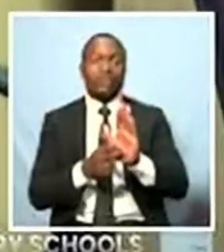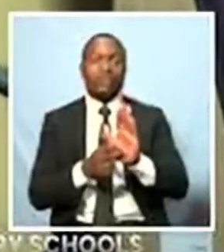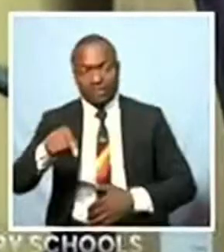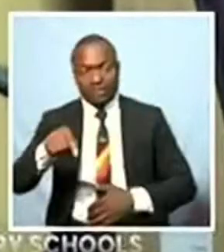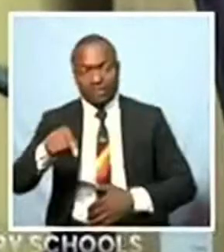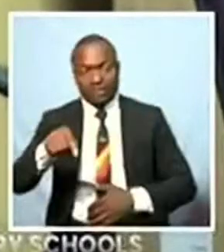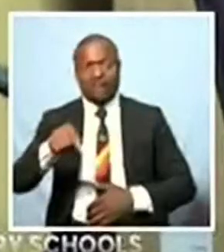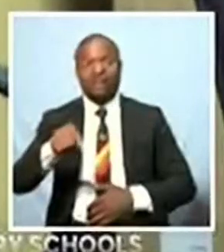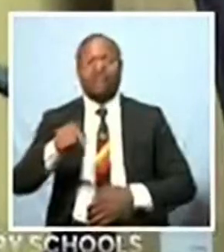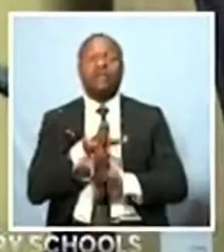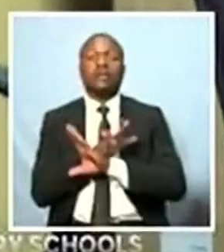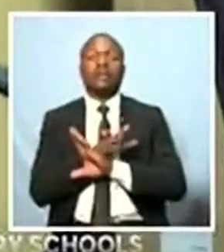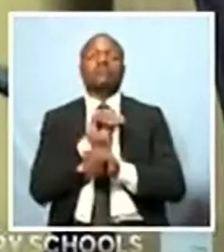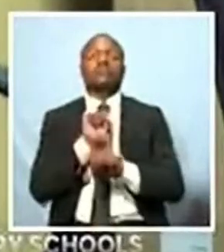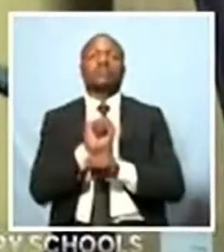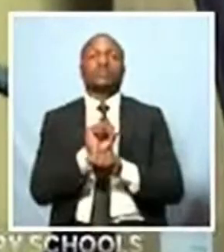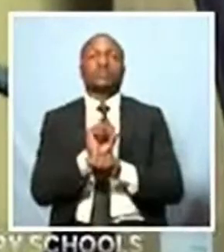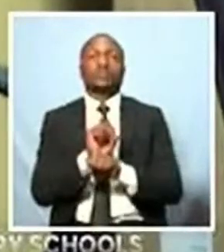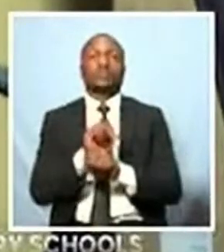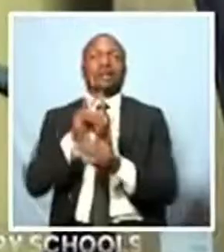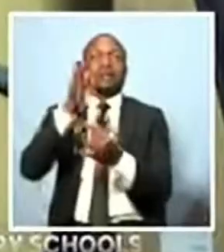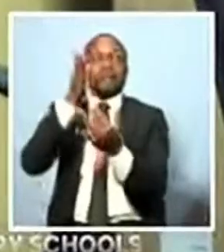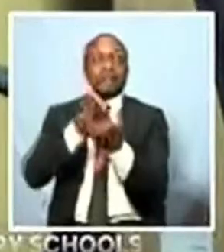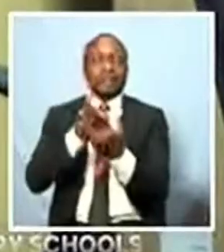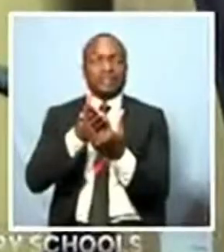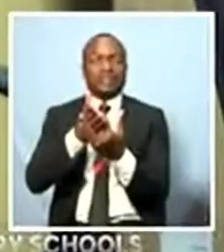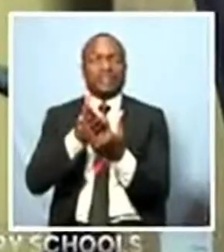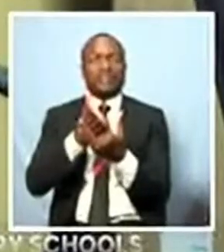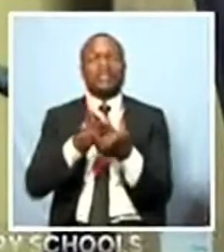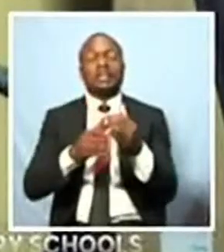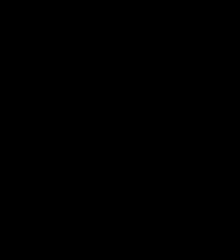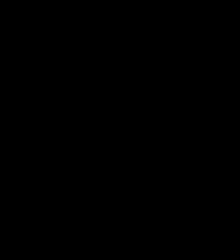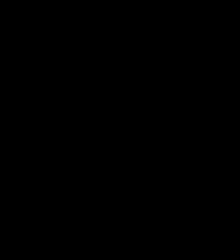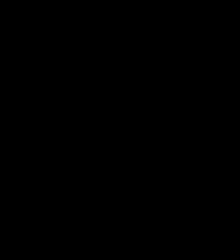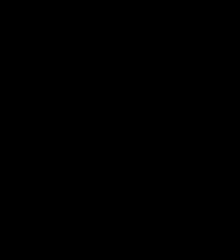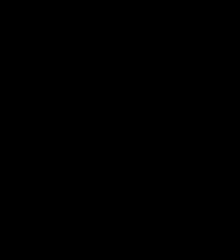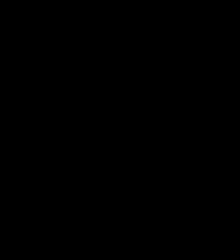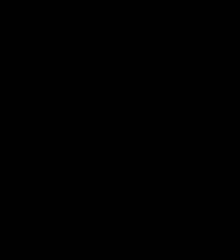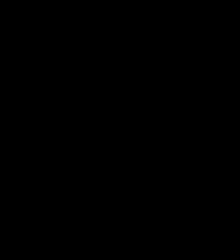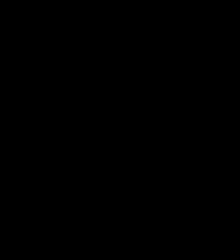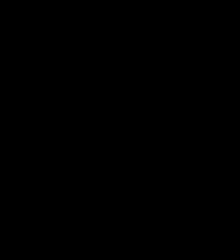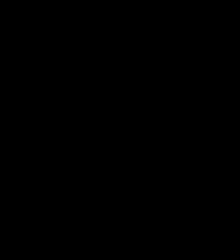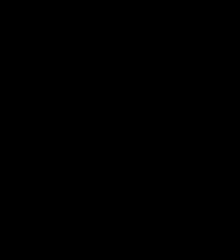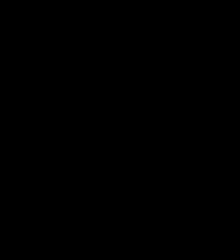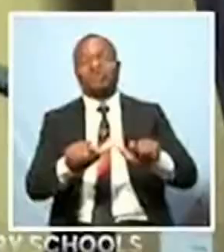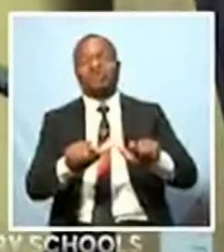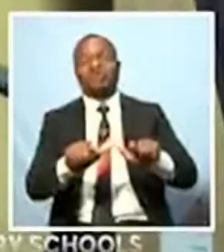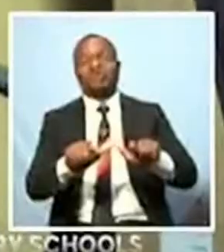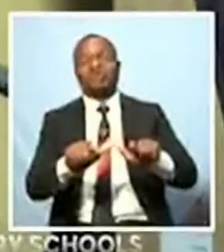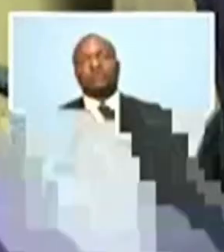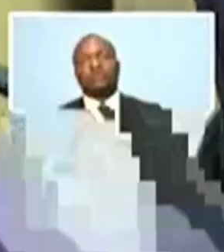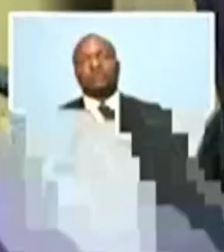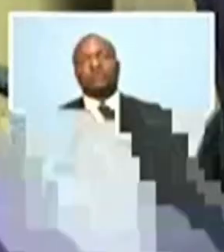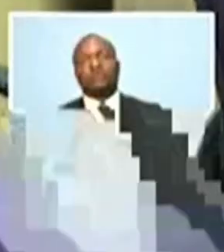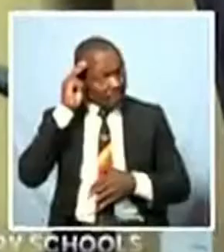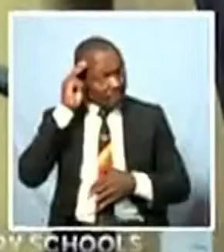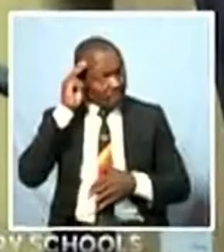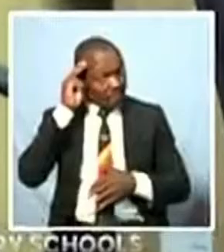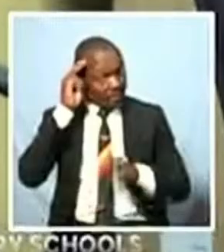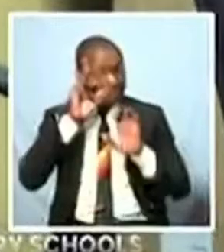the 15 countries, sometimes completely at the bottom of that. And the ministry